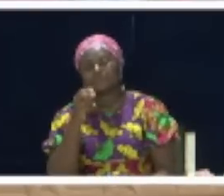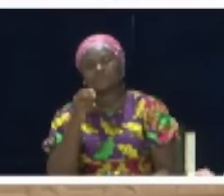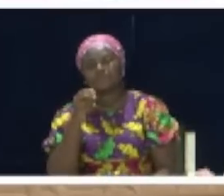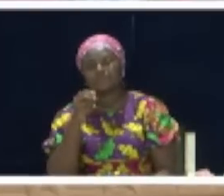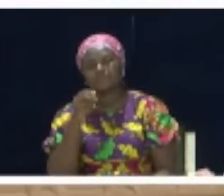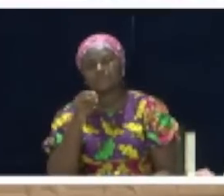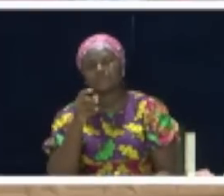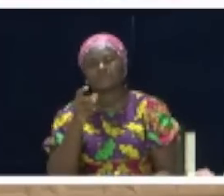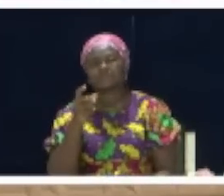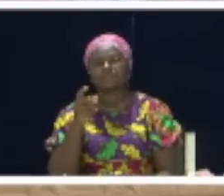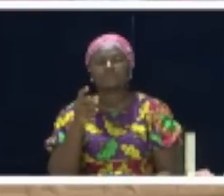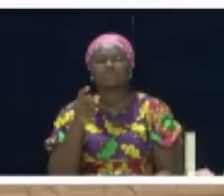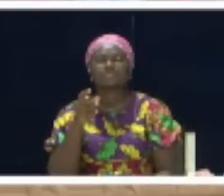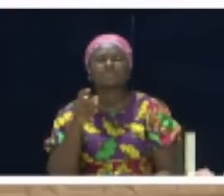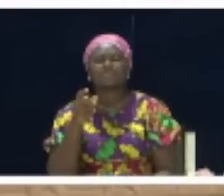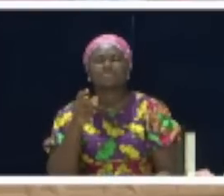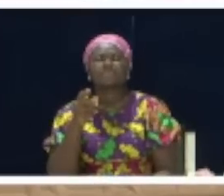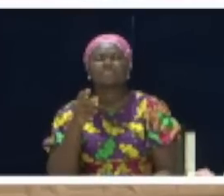the incredible